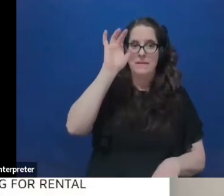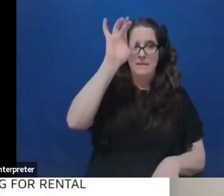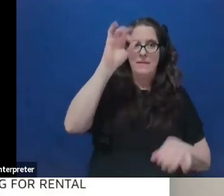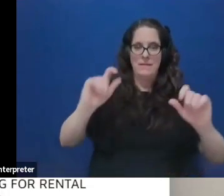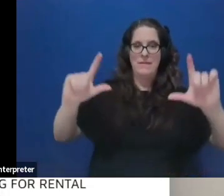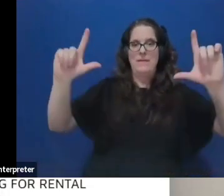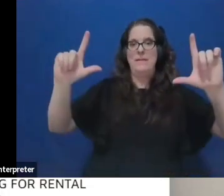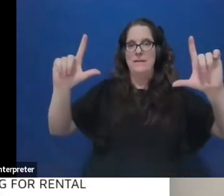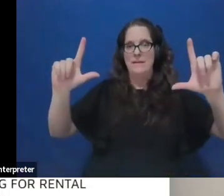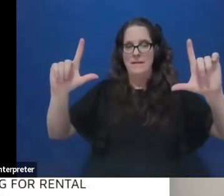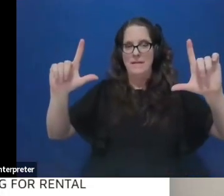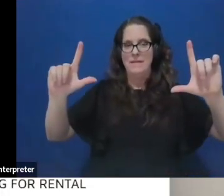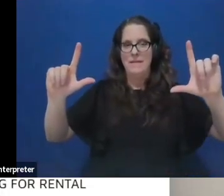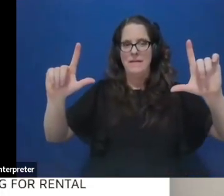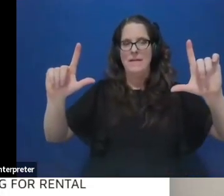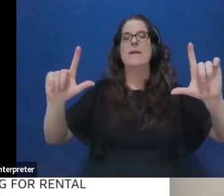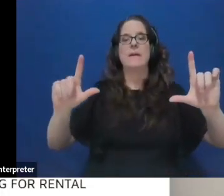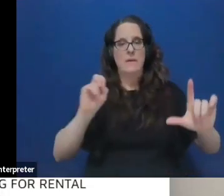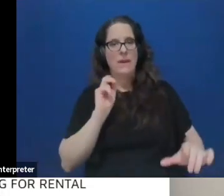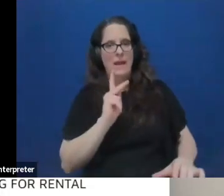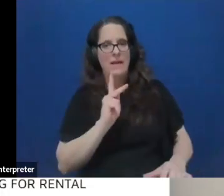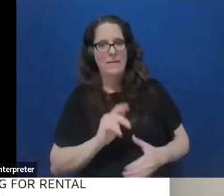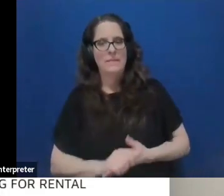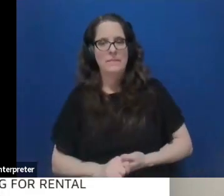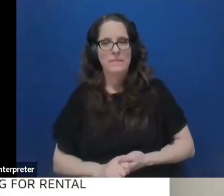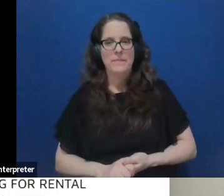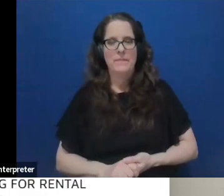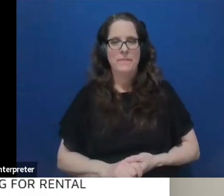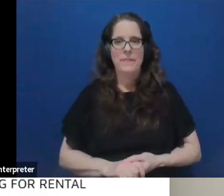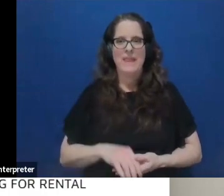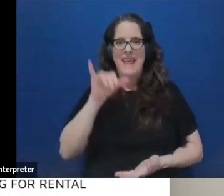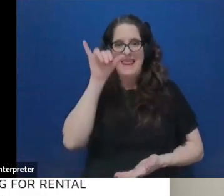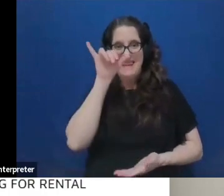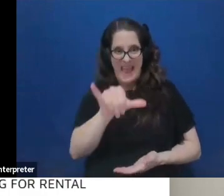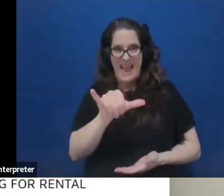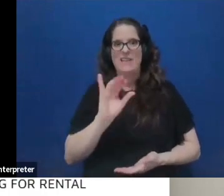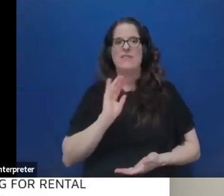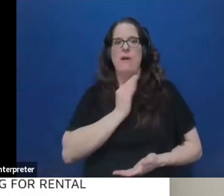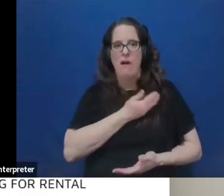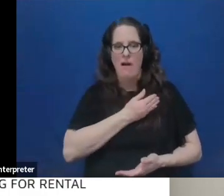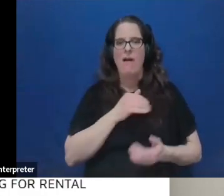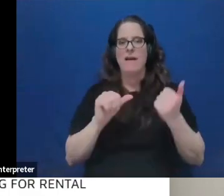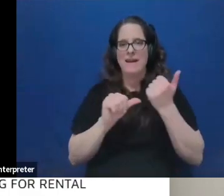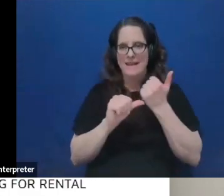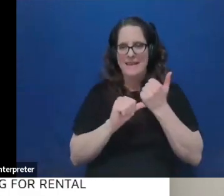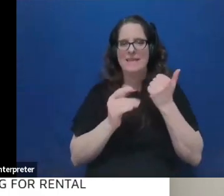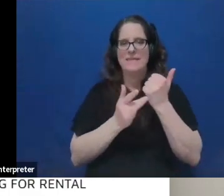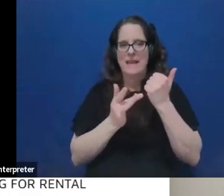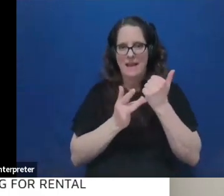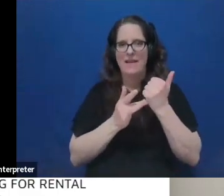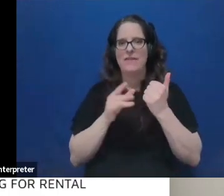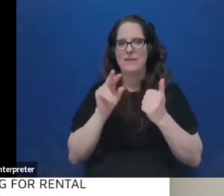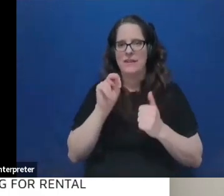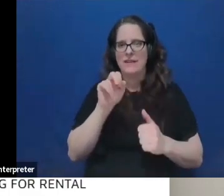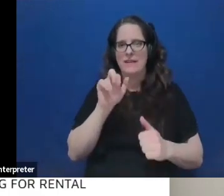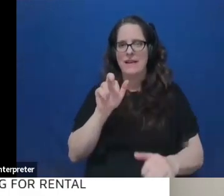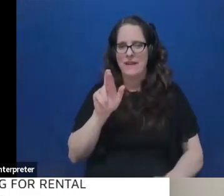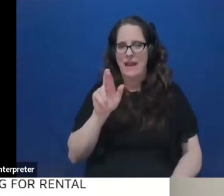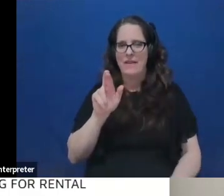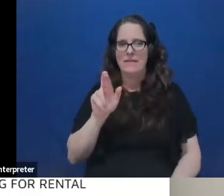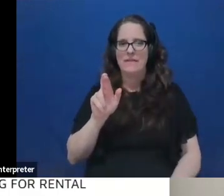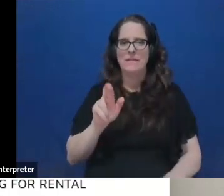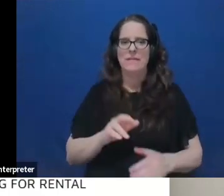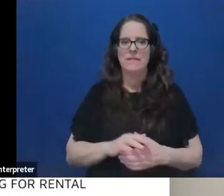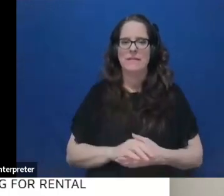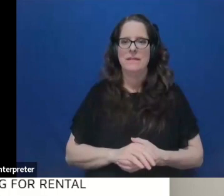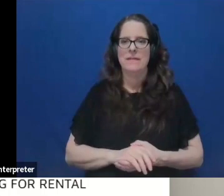over housing info. Okay. Then that's the assistive technology navigator. Okay. Why don't I mean, the